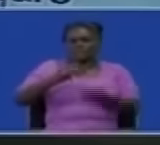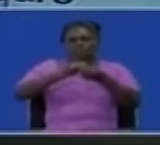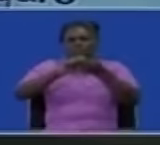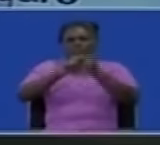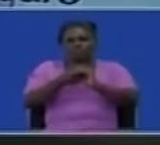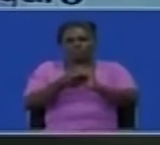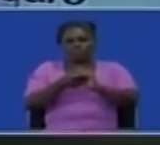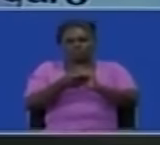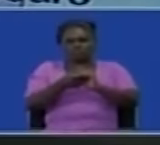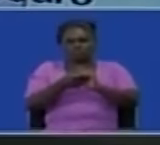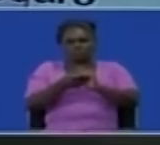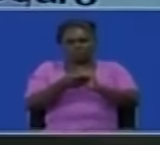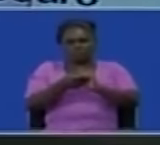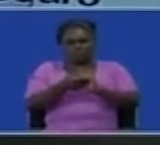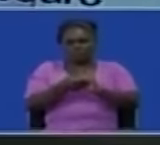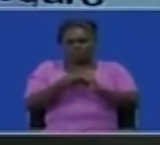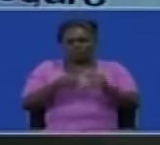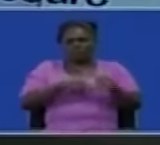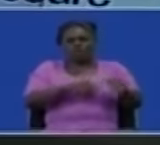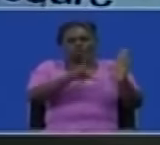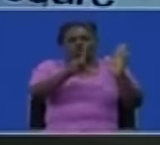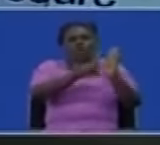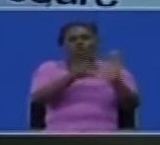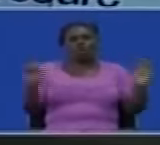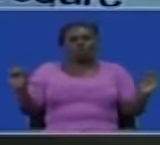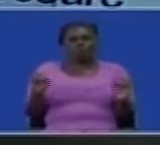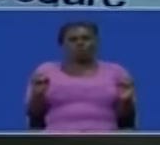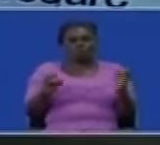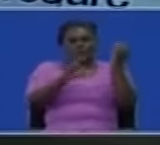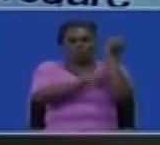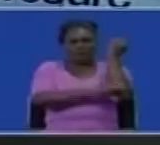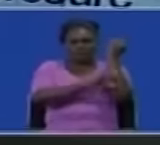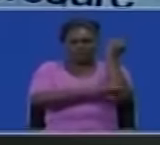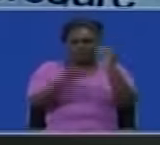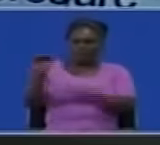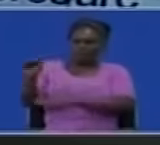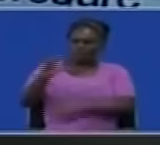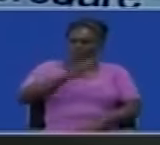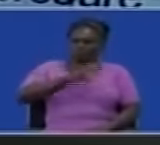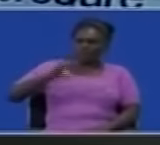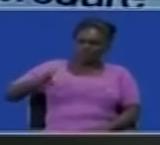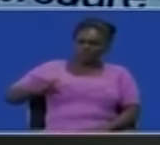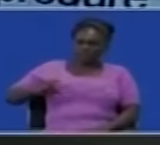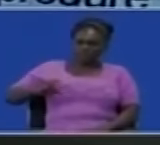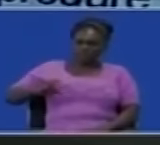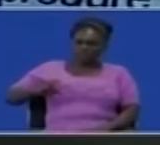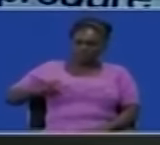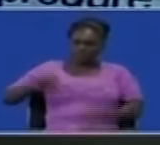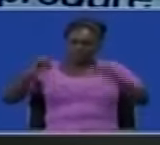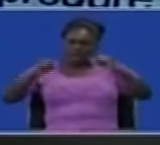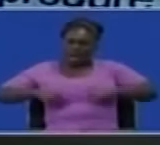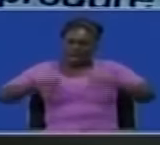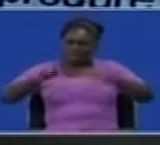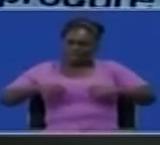were not in sync with the existing laws on procurement in the country. They, in fact, asked the Commission for some leeway to negotiate